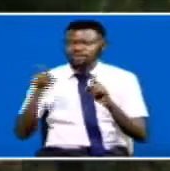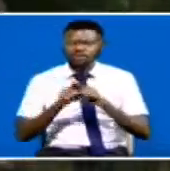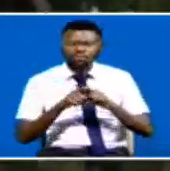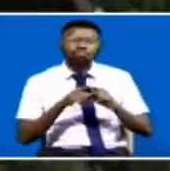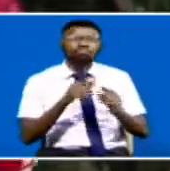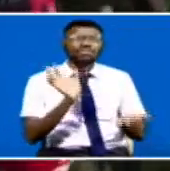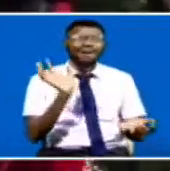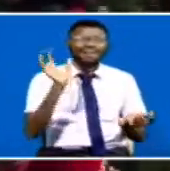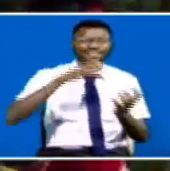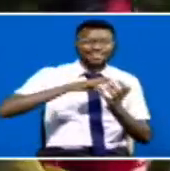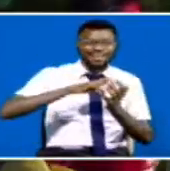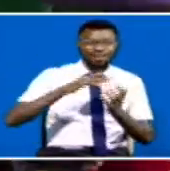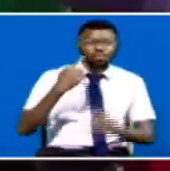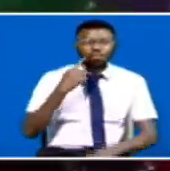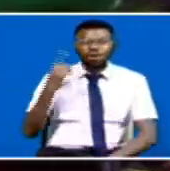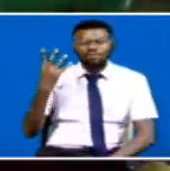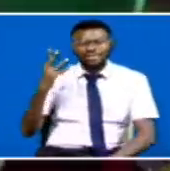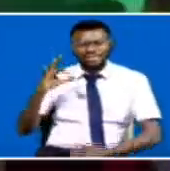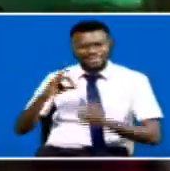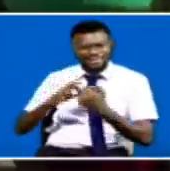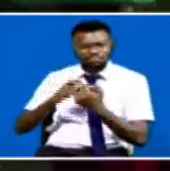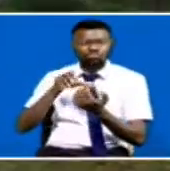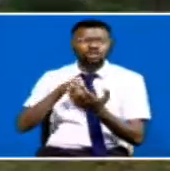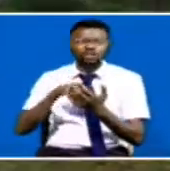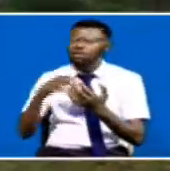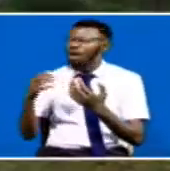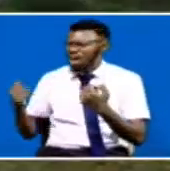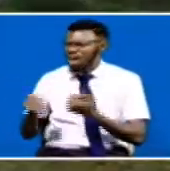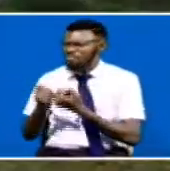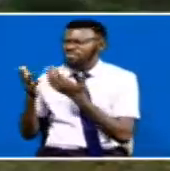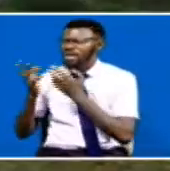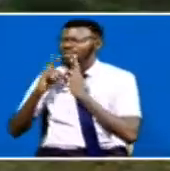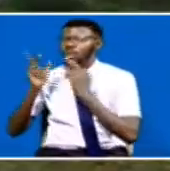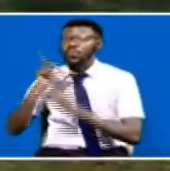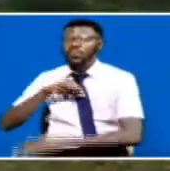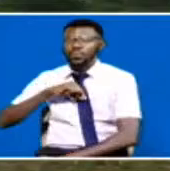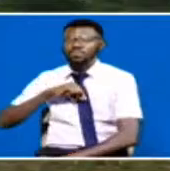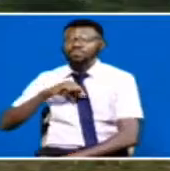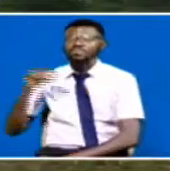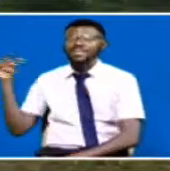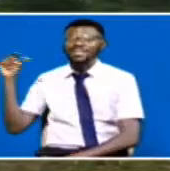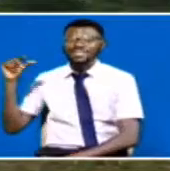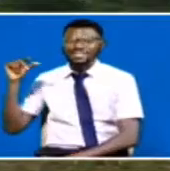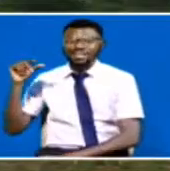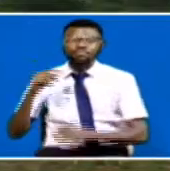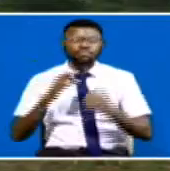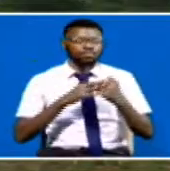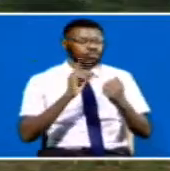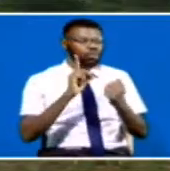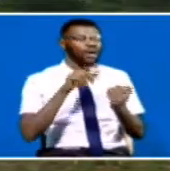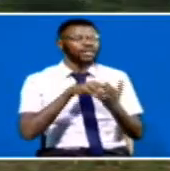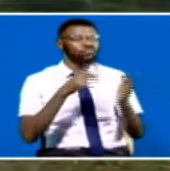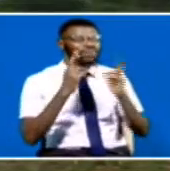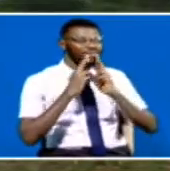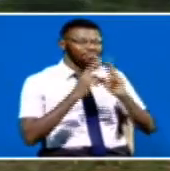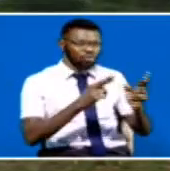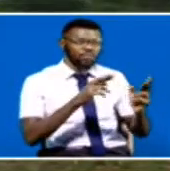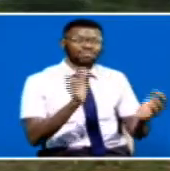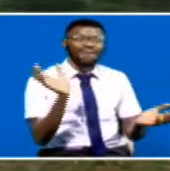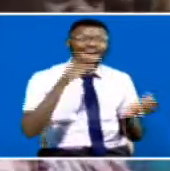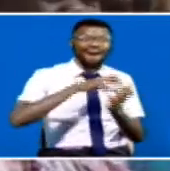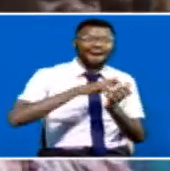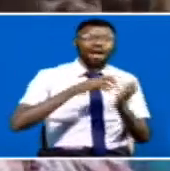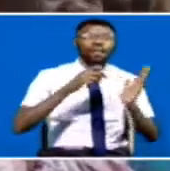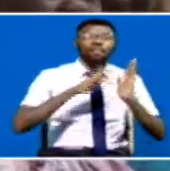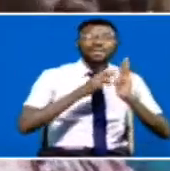with 148 reported cases in Garissa and 81 in Tana River. The situation is dire as 15